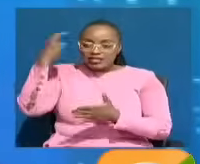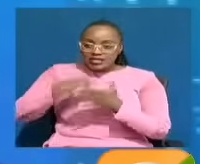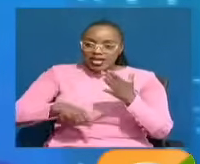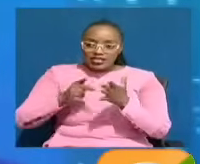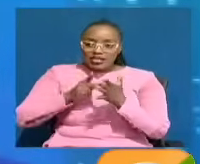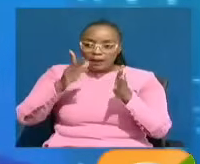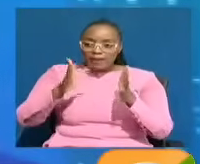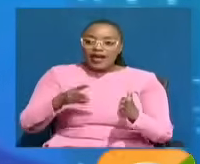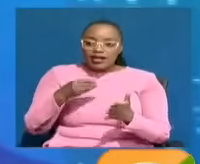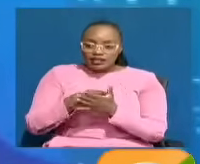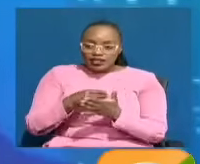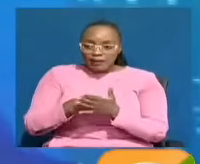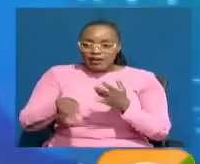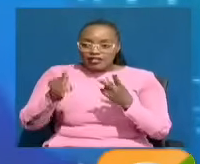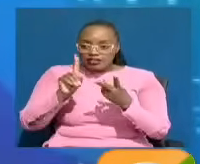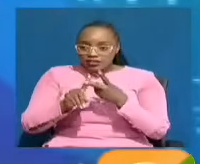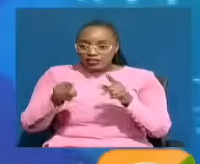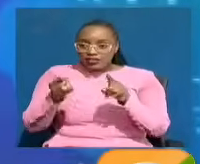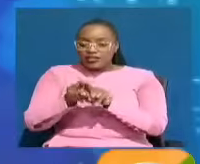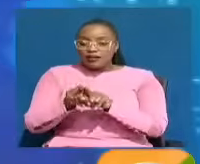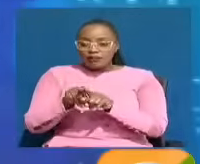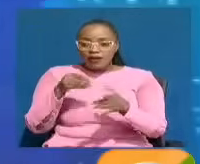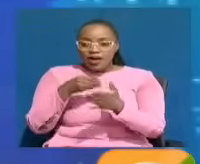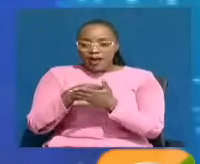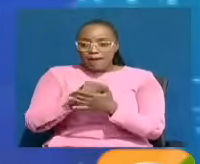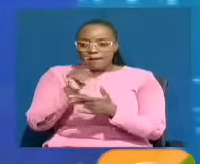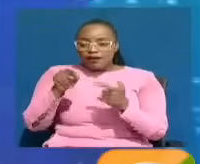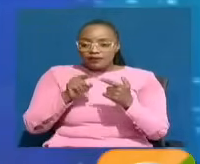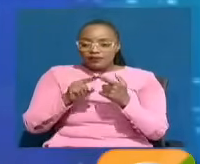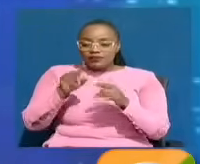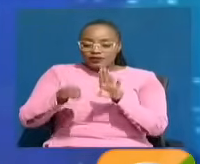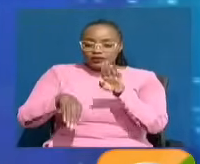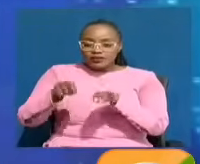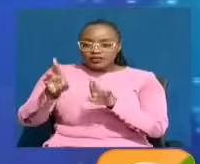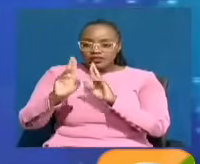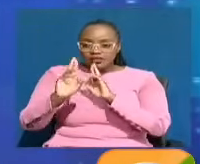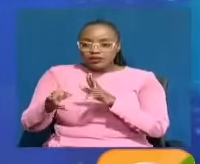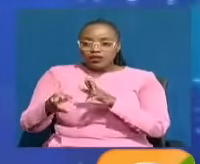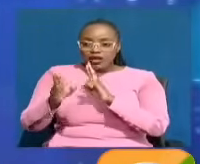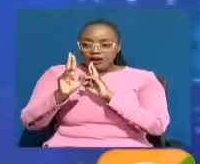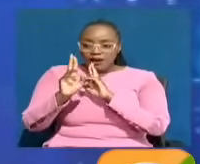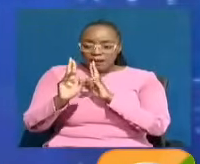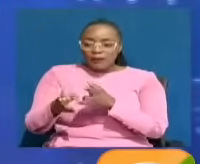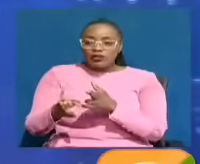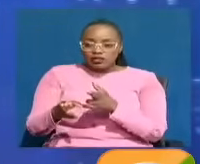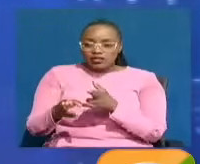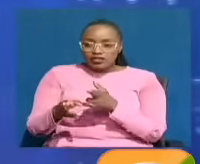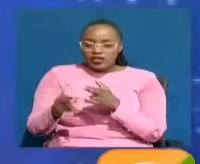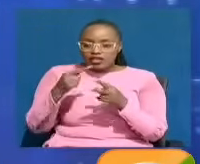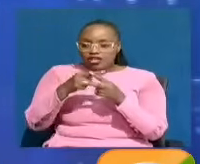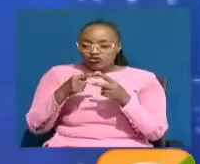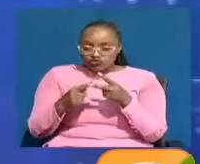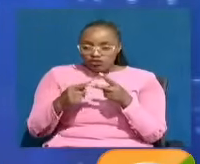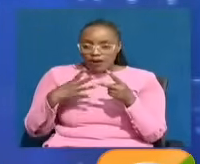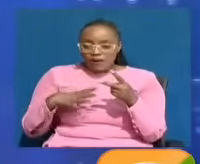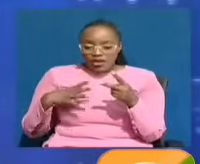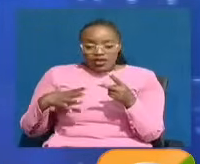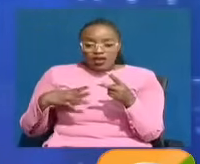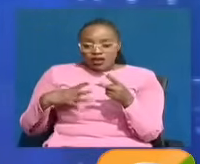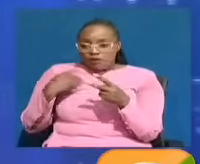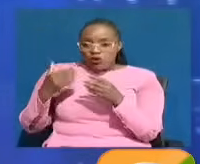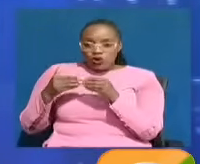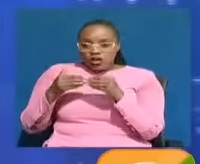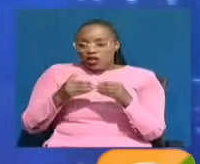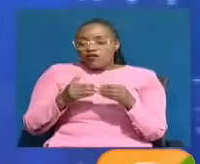money. It is also money that when we do the report, we are reporting to the principals this particular report is